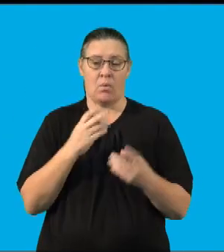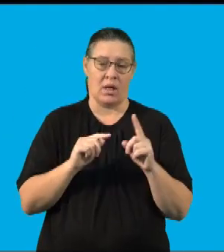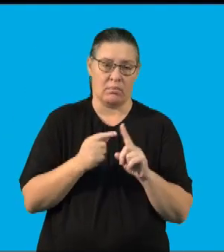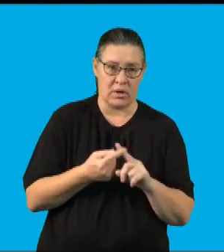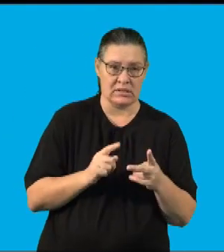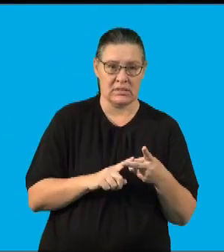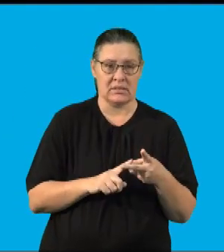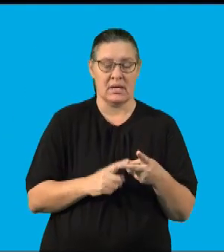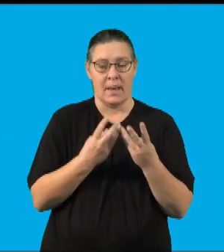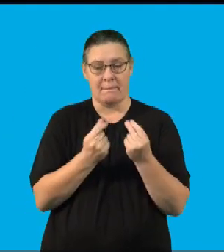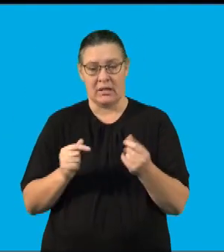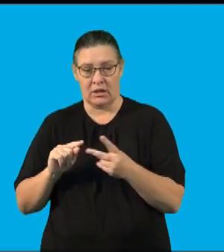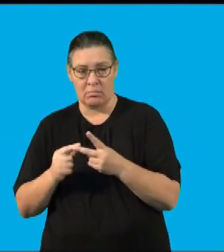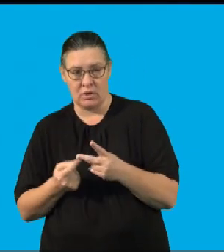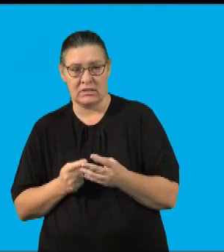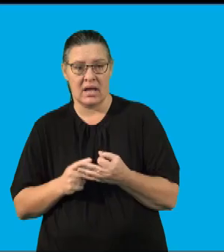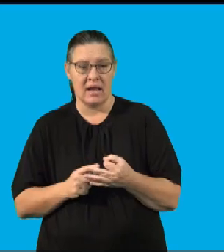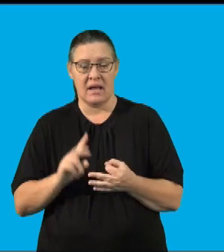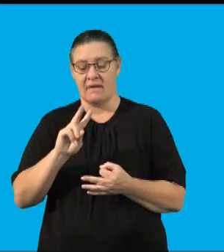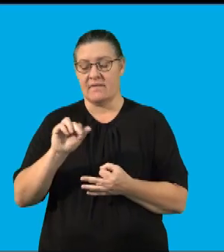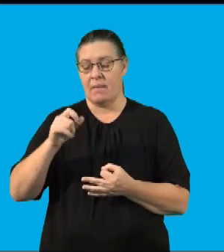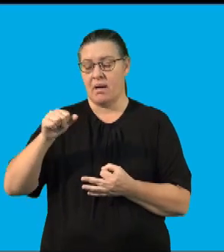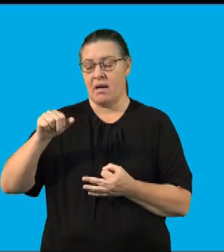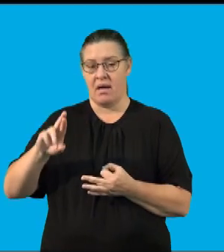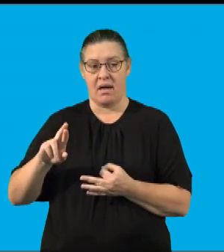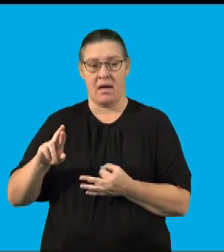point, melting point, and vapor pressure.